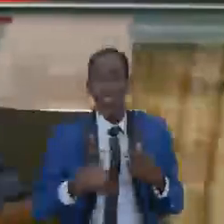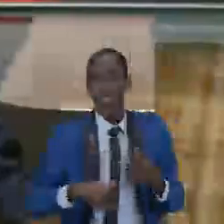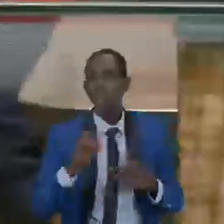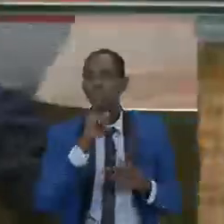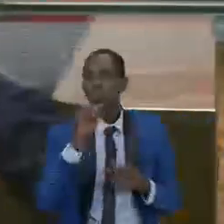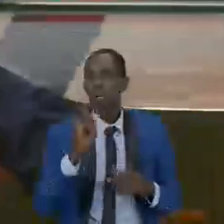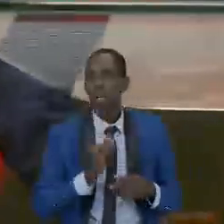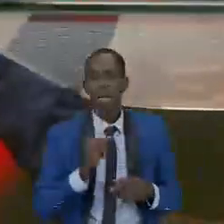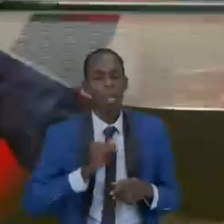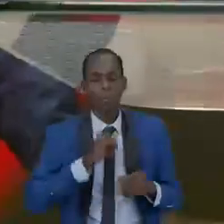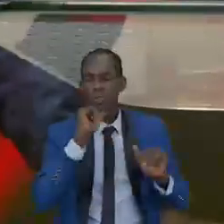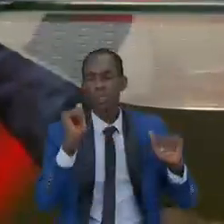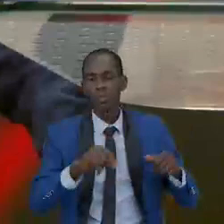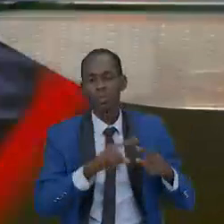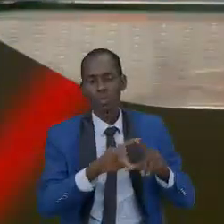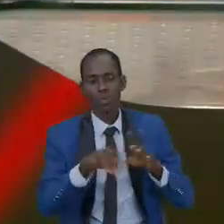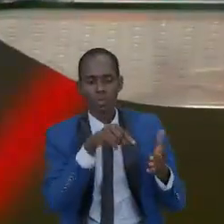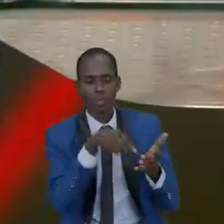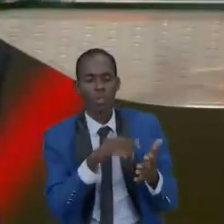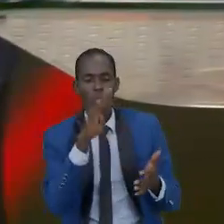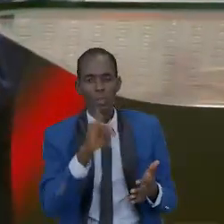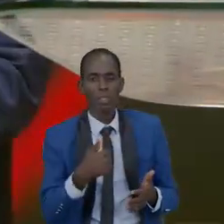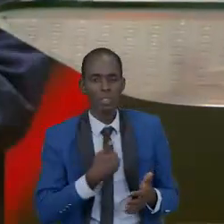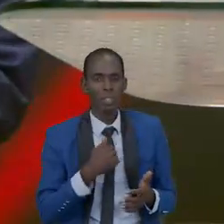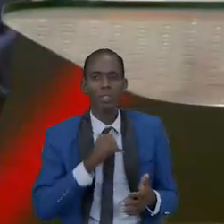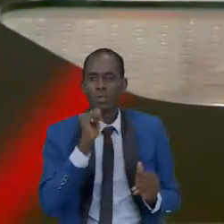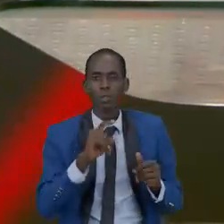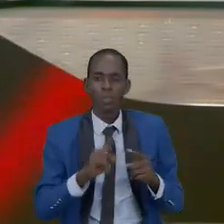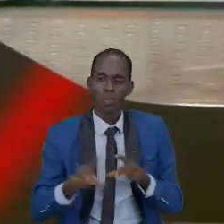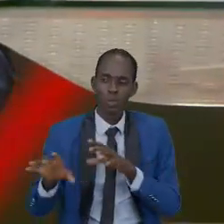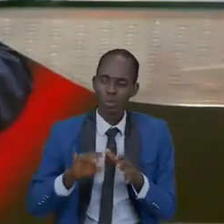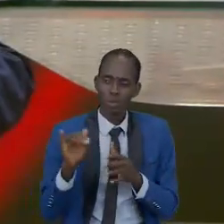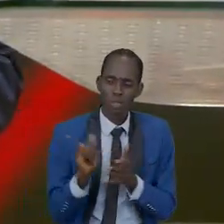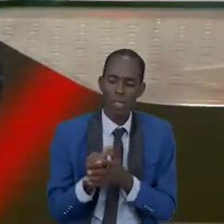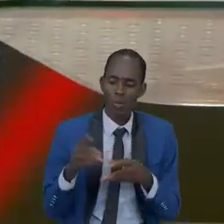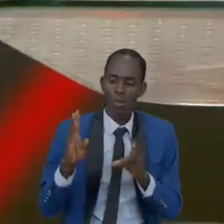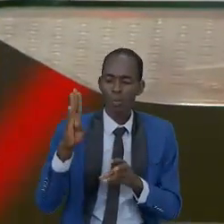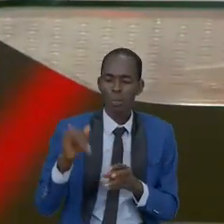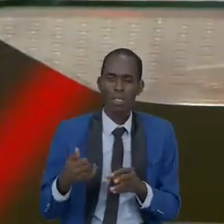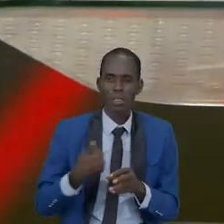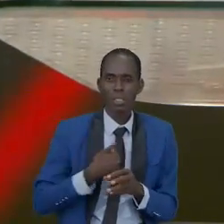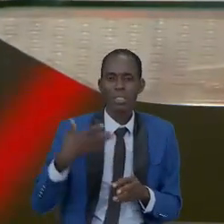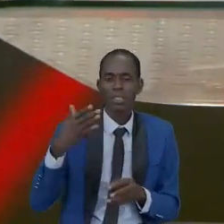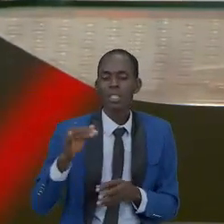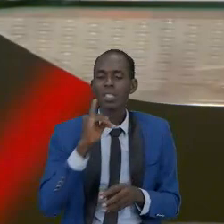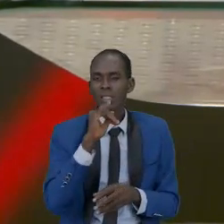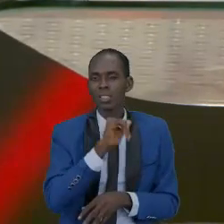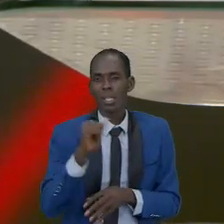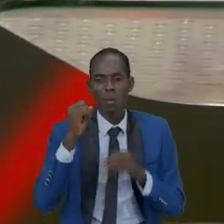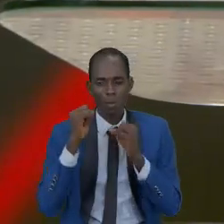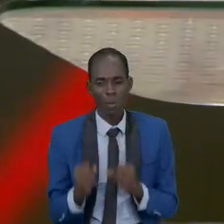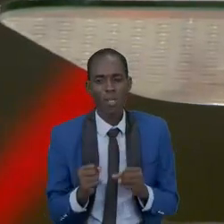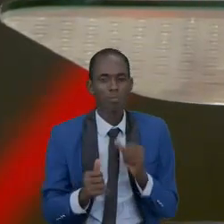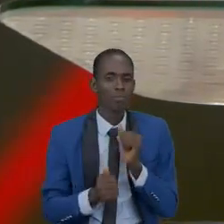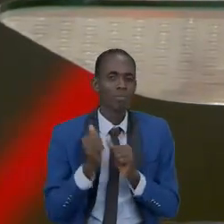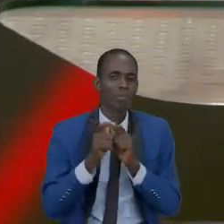I couldn't do this by myself. I couldn't act like this by myself. There is a power greater